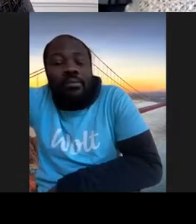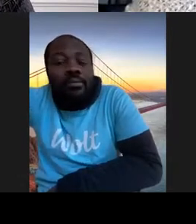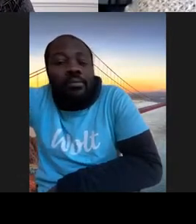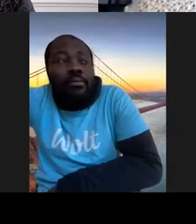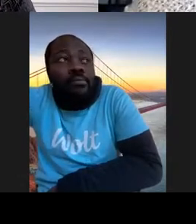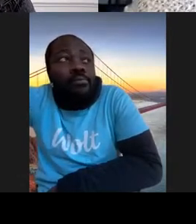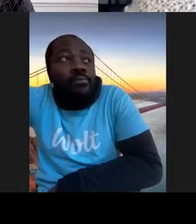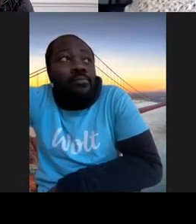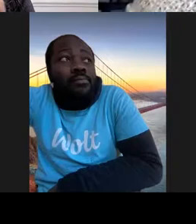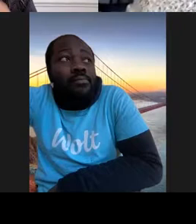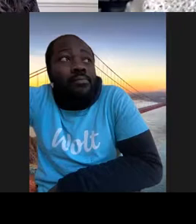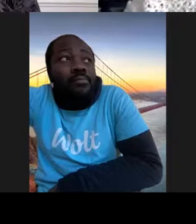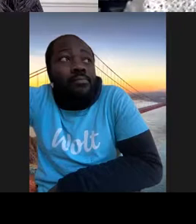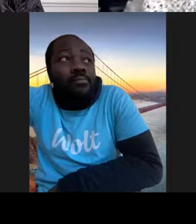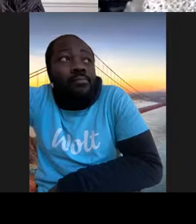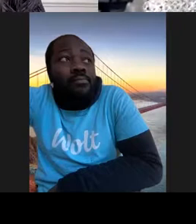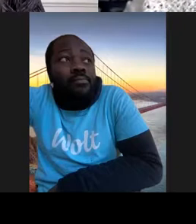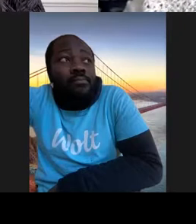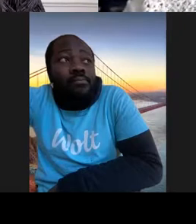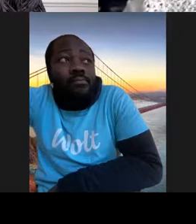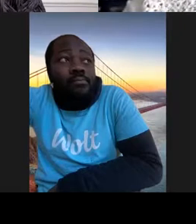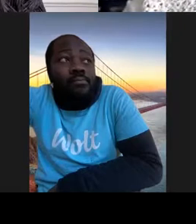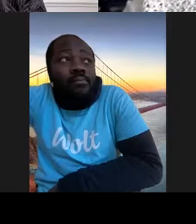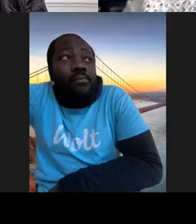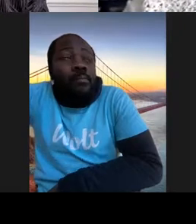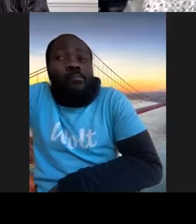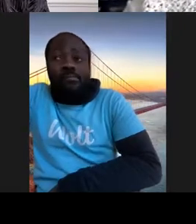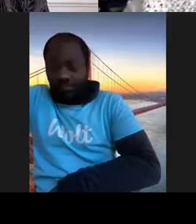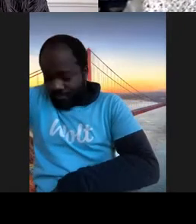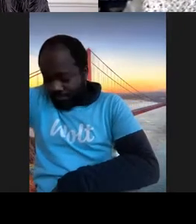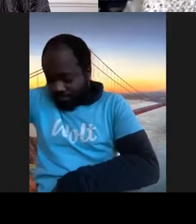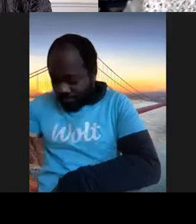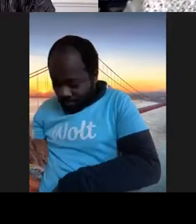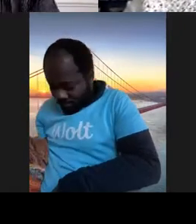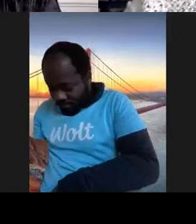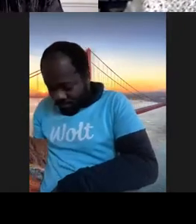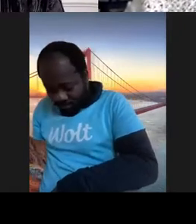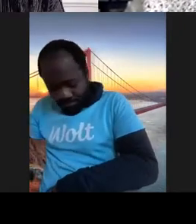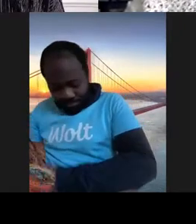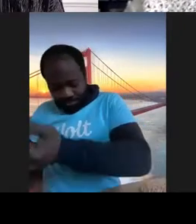light, all the way forward to the light. That's a very beautiful way to put that.